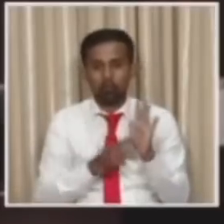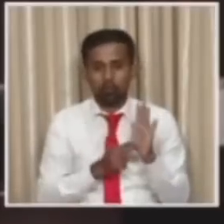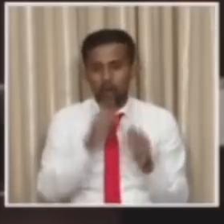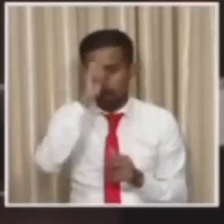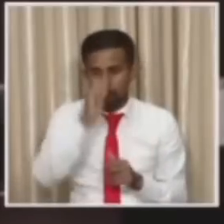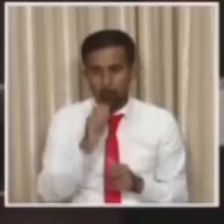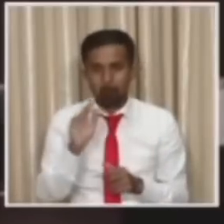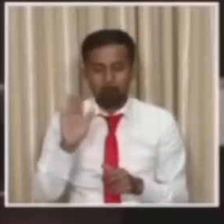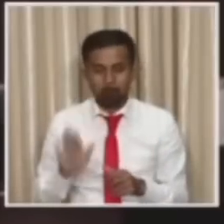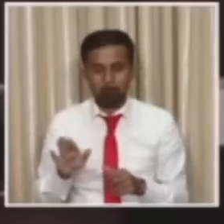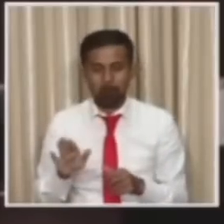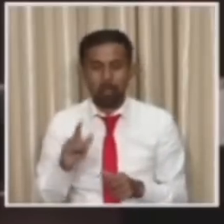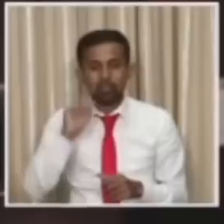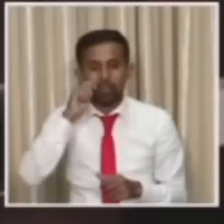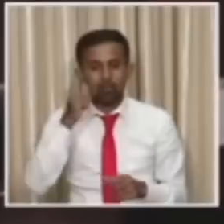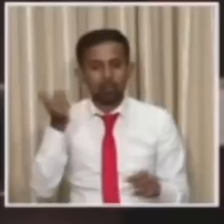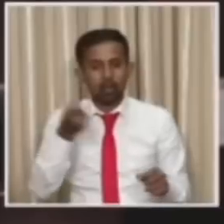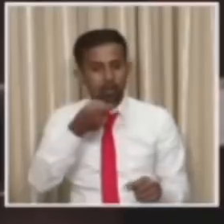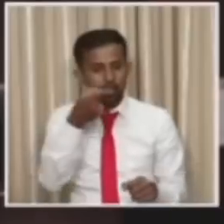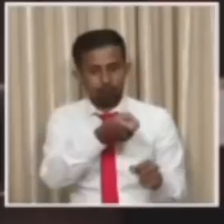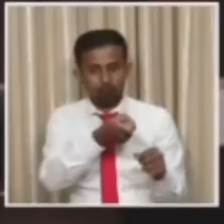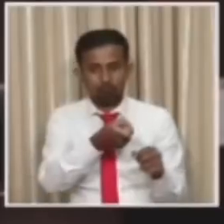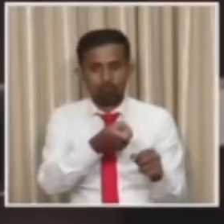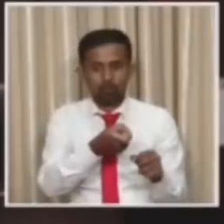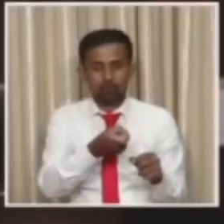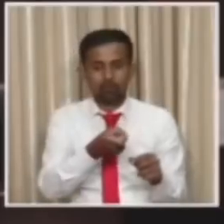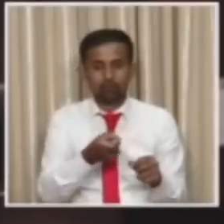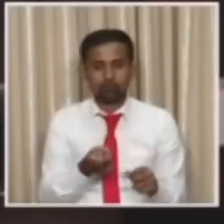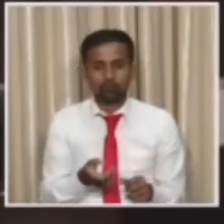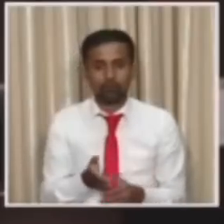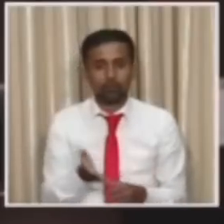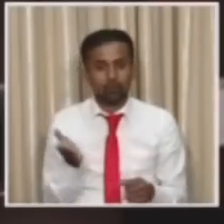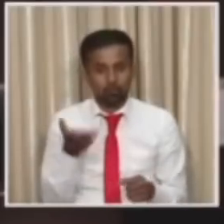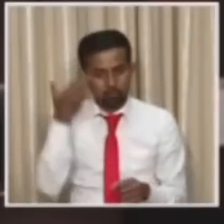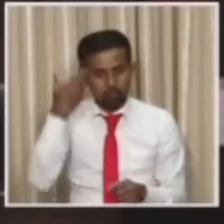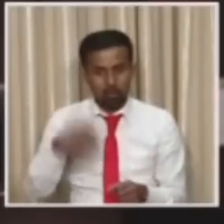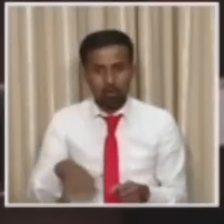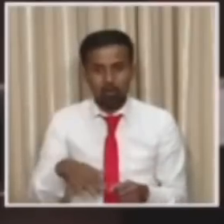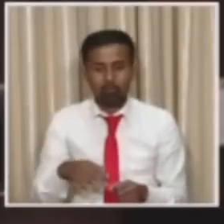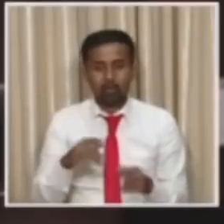shot dead in Colombo. Let me quote an article from the Sunday Leader around year 2000. On